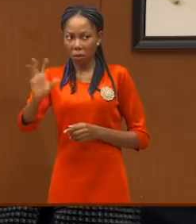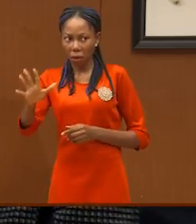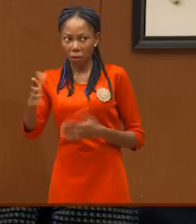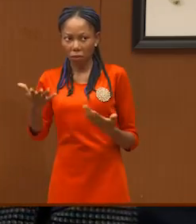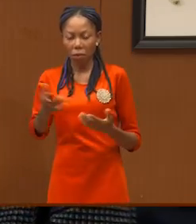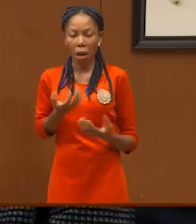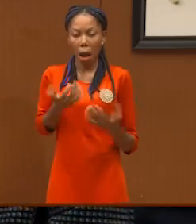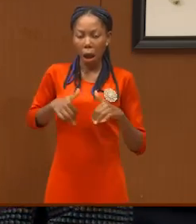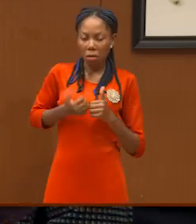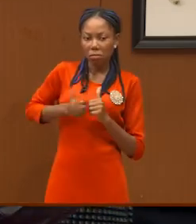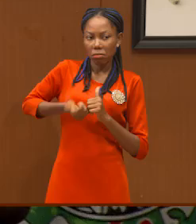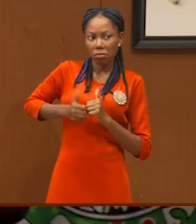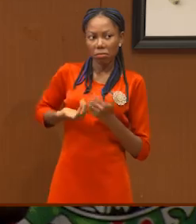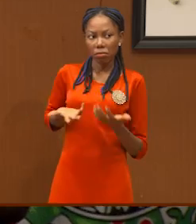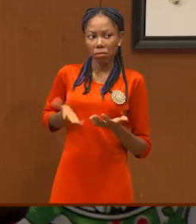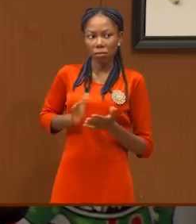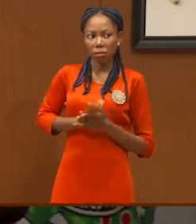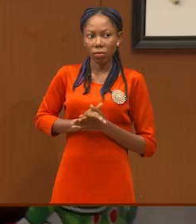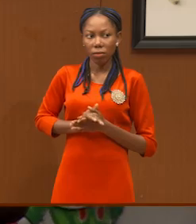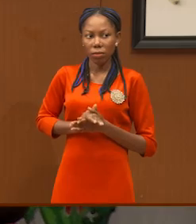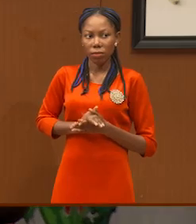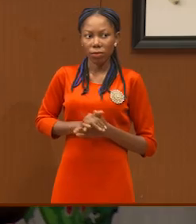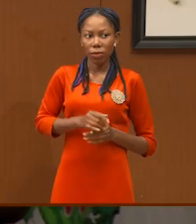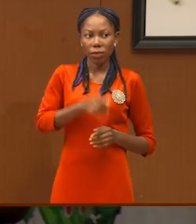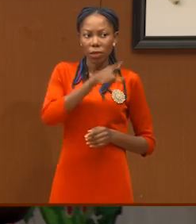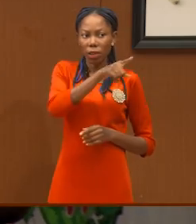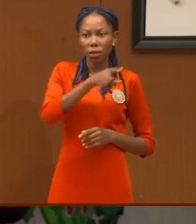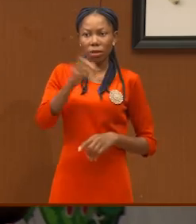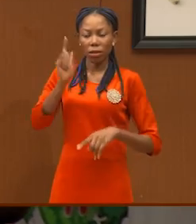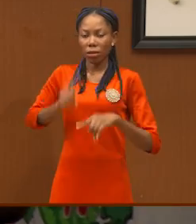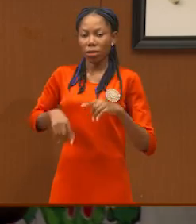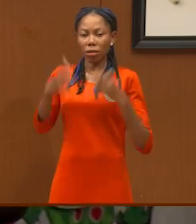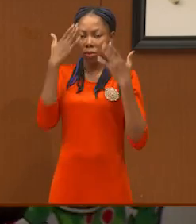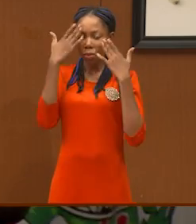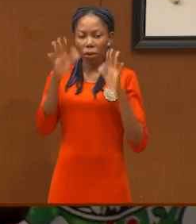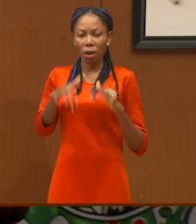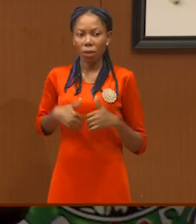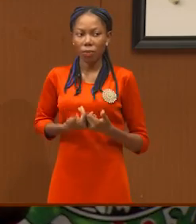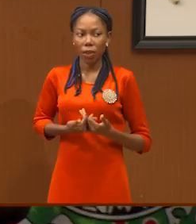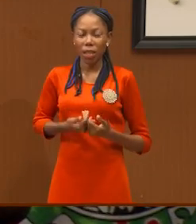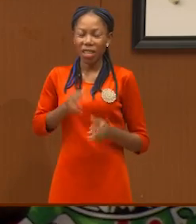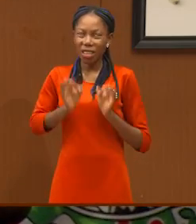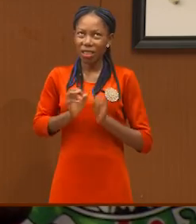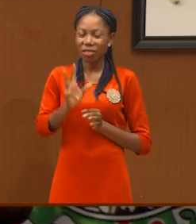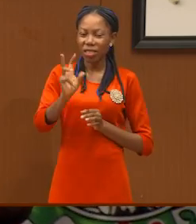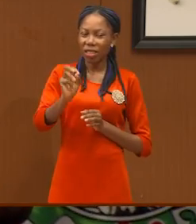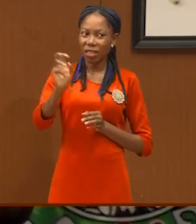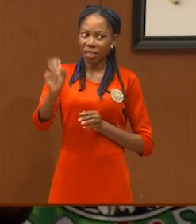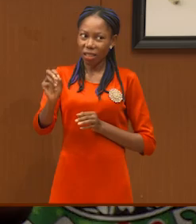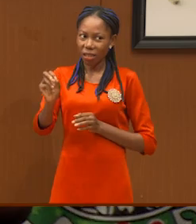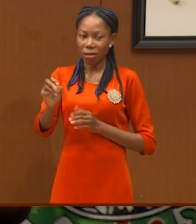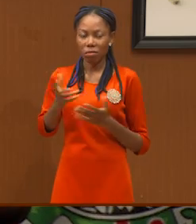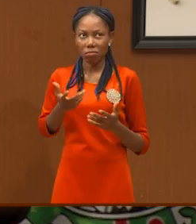no. If you are saying 30, I won't be the one to complicate the issue. If you are looking at